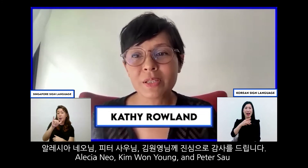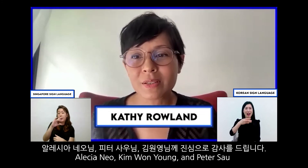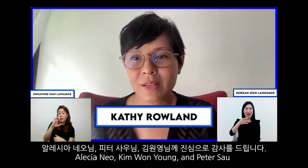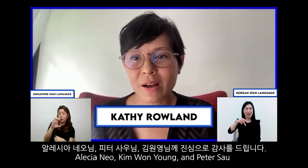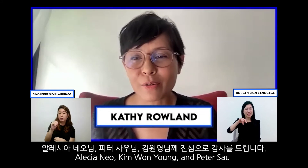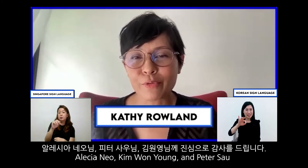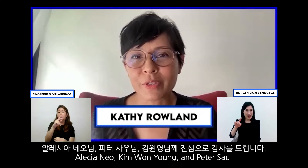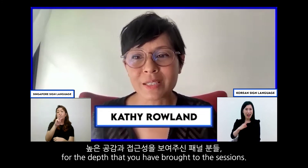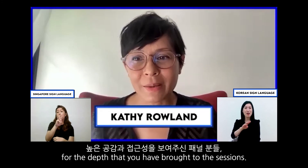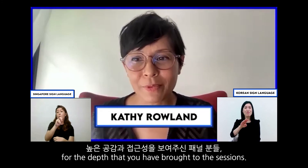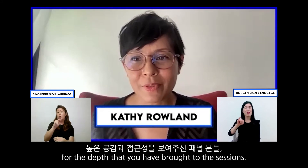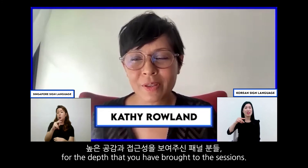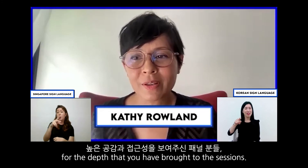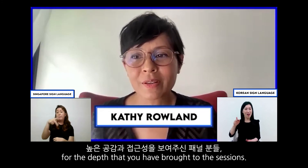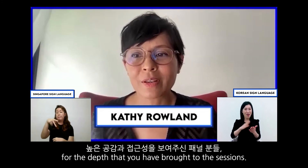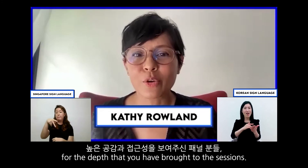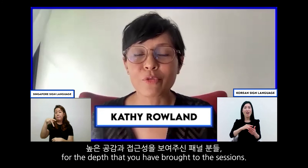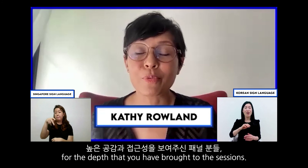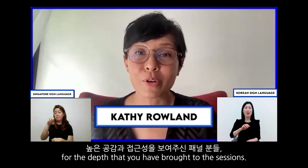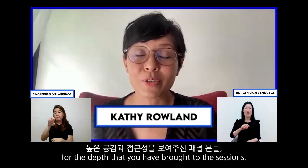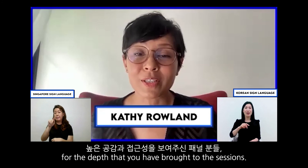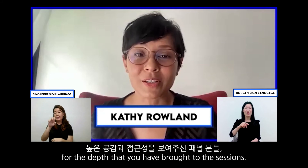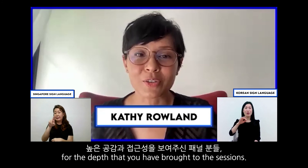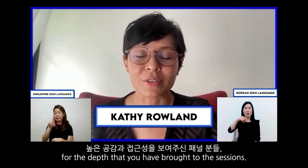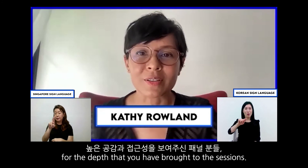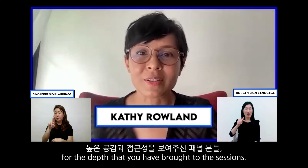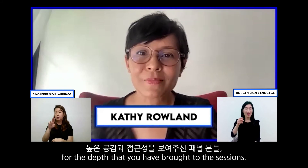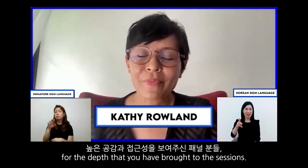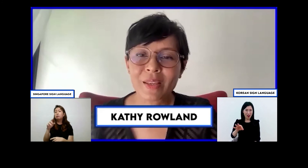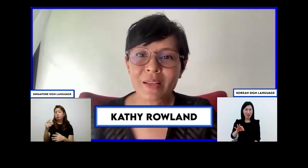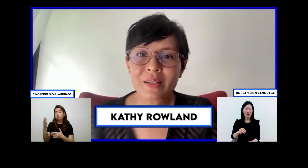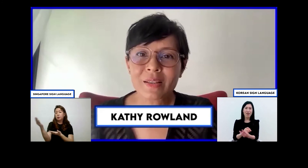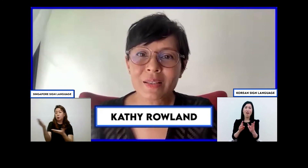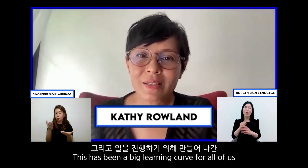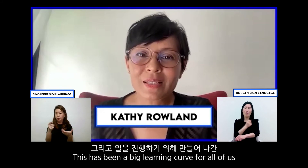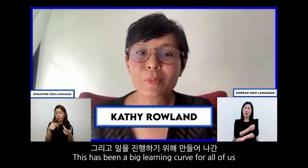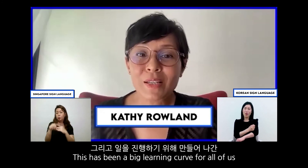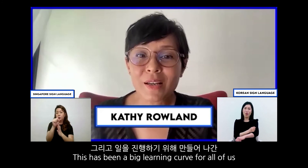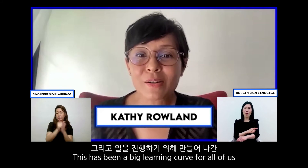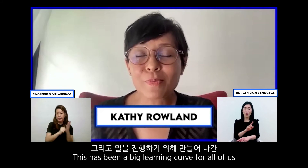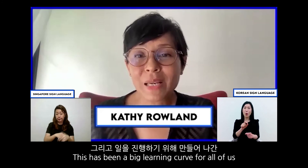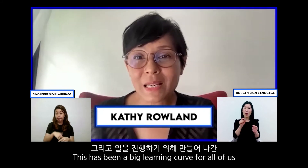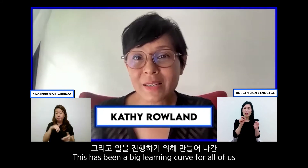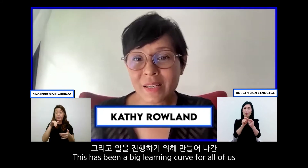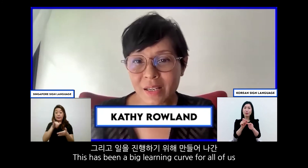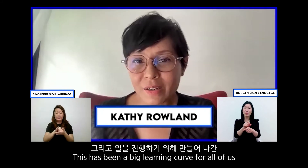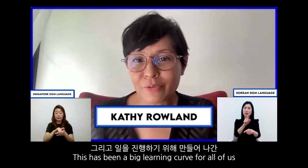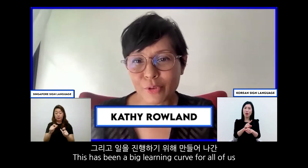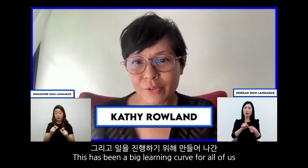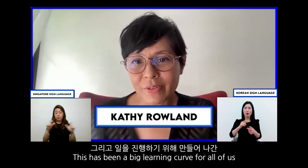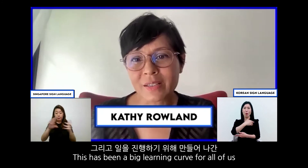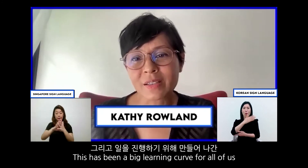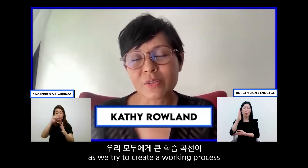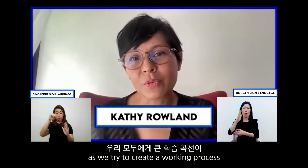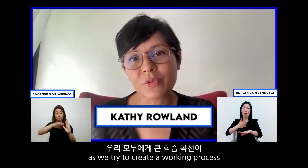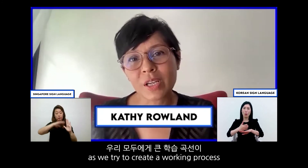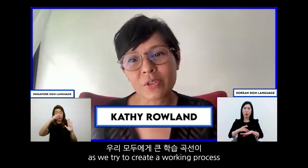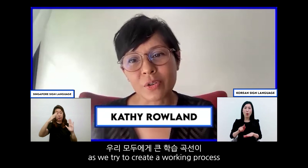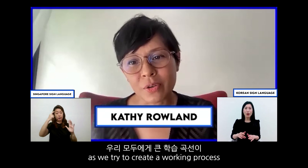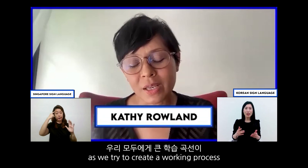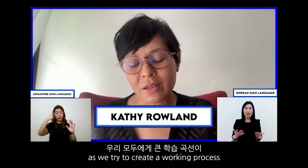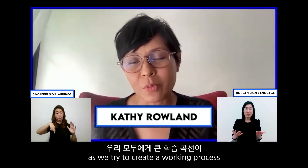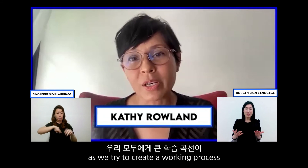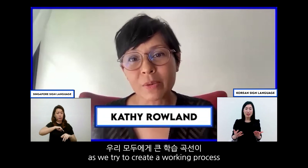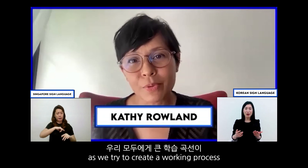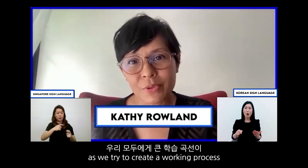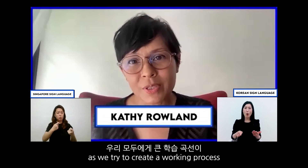Wonyoung, and Peter Sao for the depth that you have brought to the sessions. This has been a big learning curve for all of us as we've tried